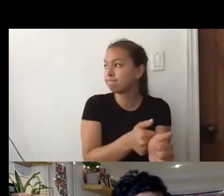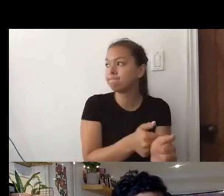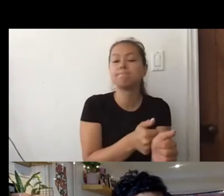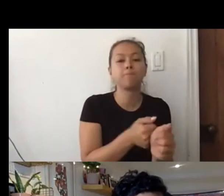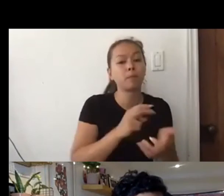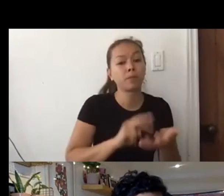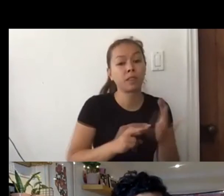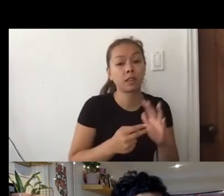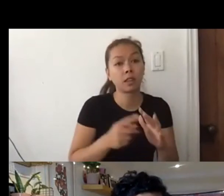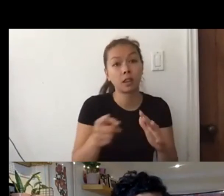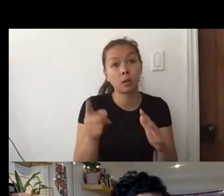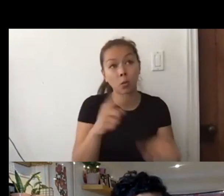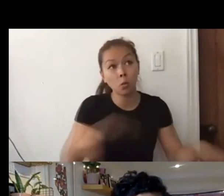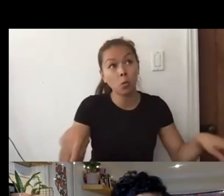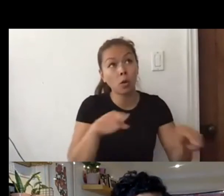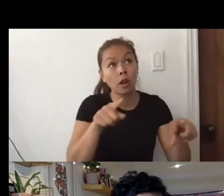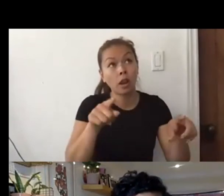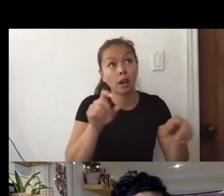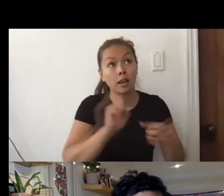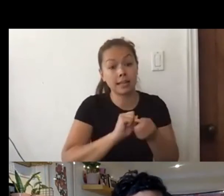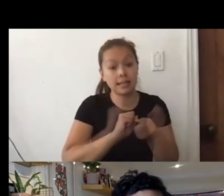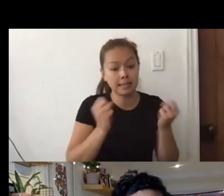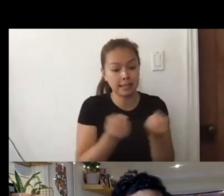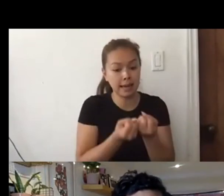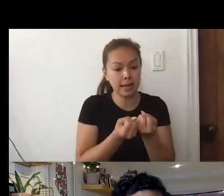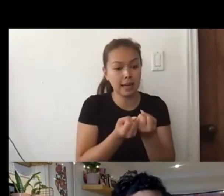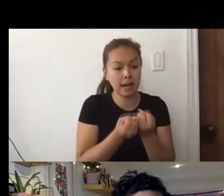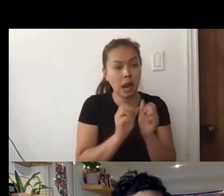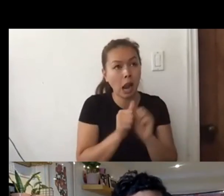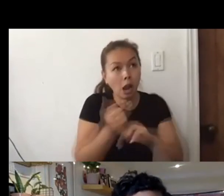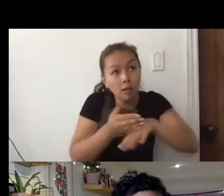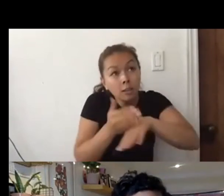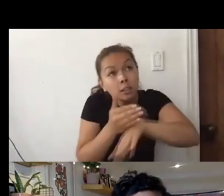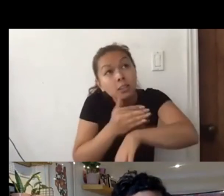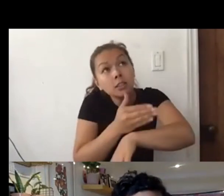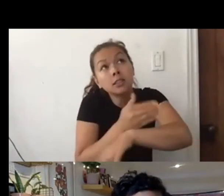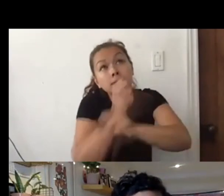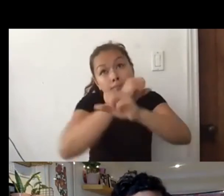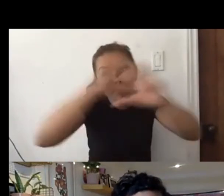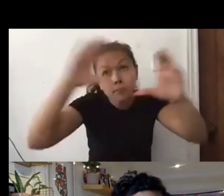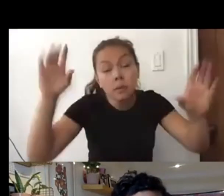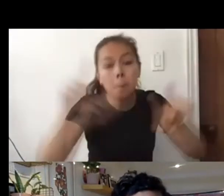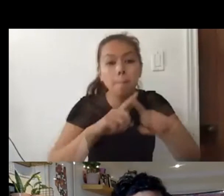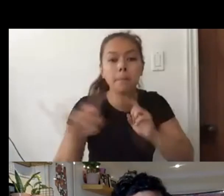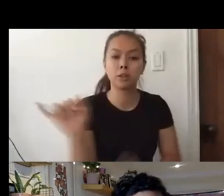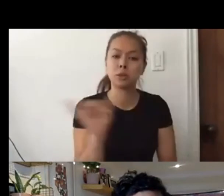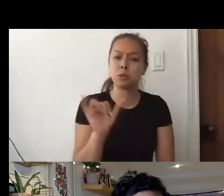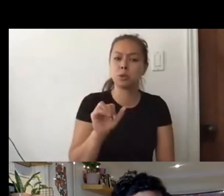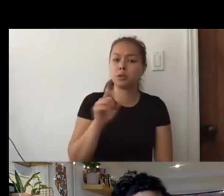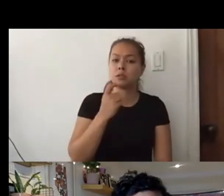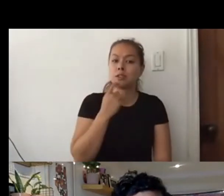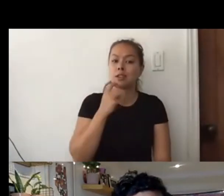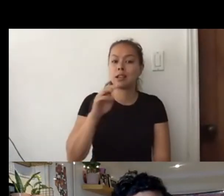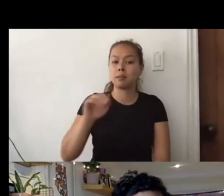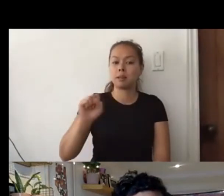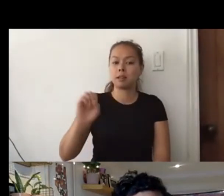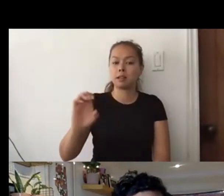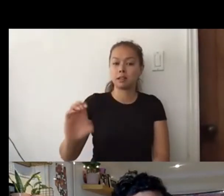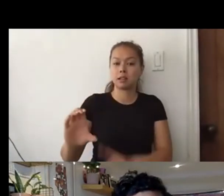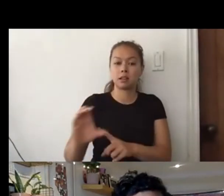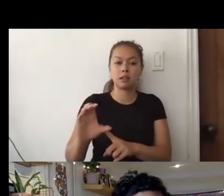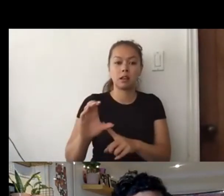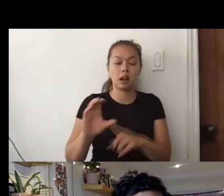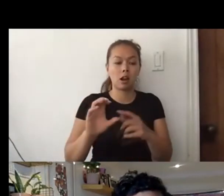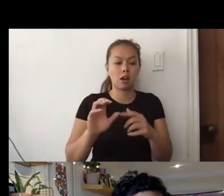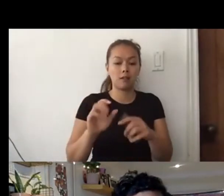a society to be able to combat toxic masculinity, it's also important to recognize that all of these tools that we use to combat